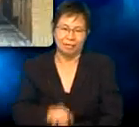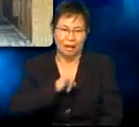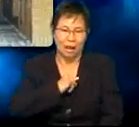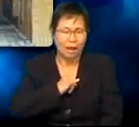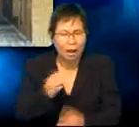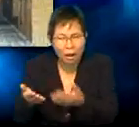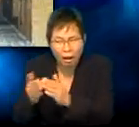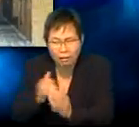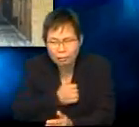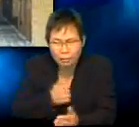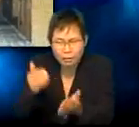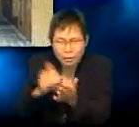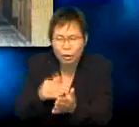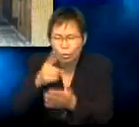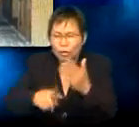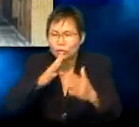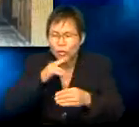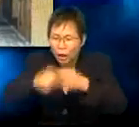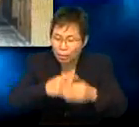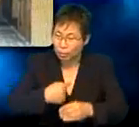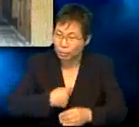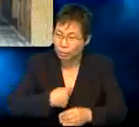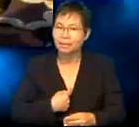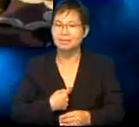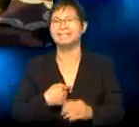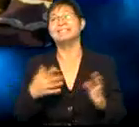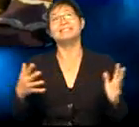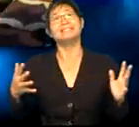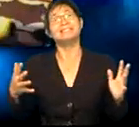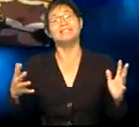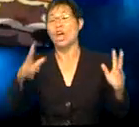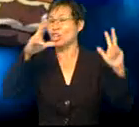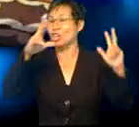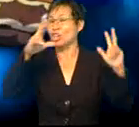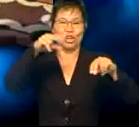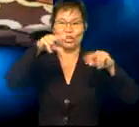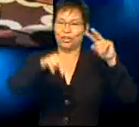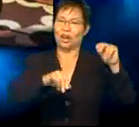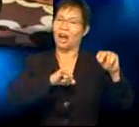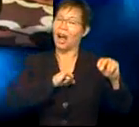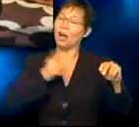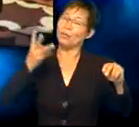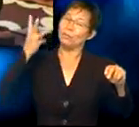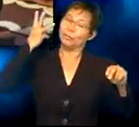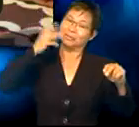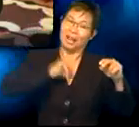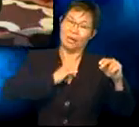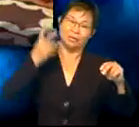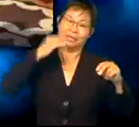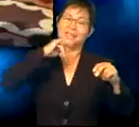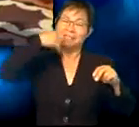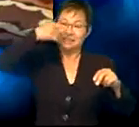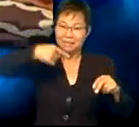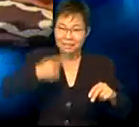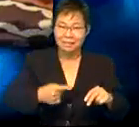I beg your pardon, were you talking about me? No, I was just